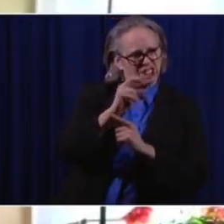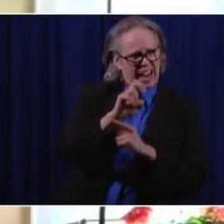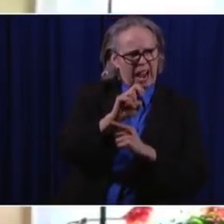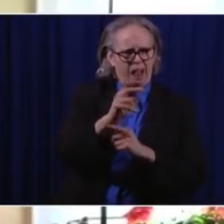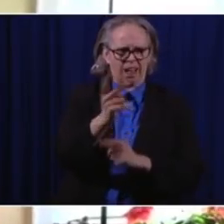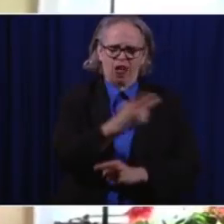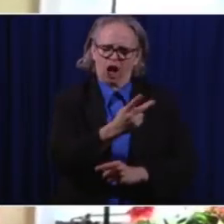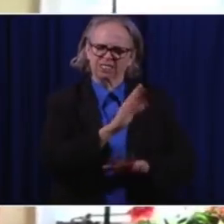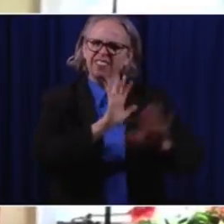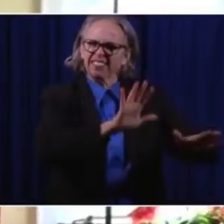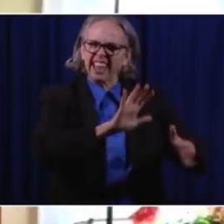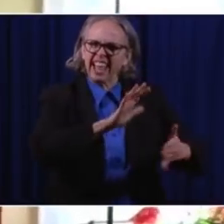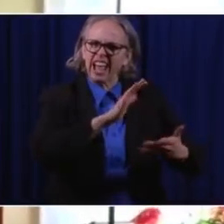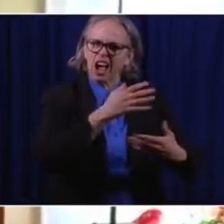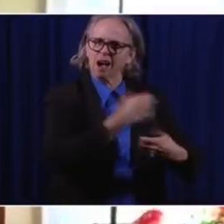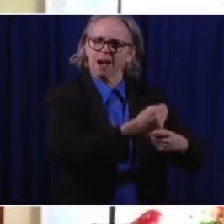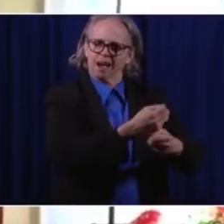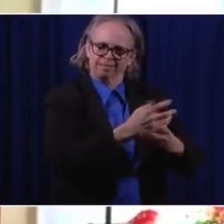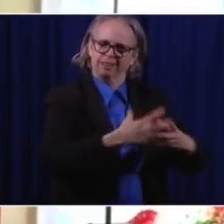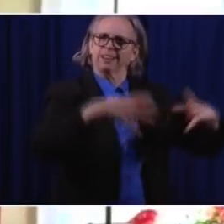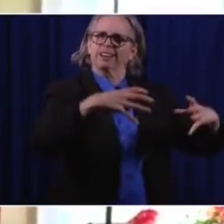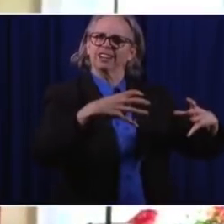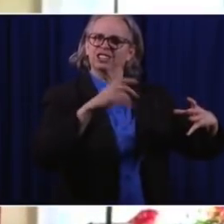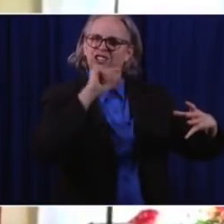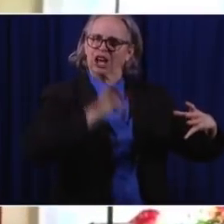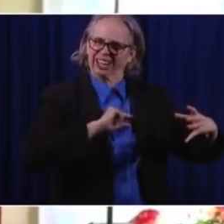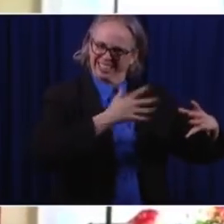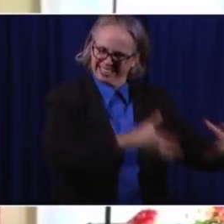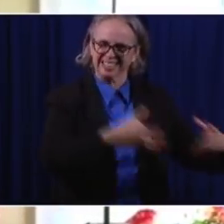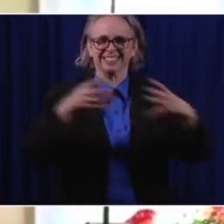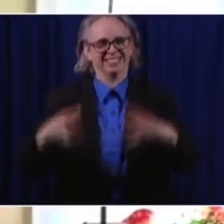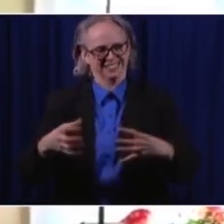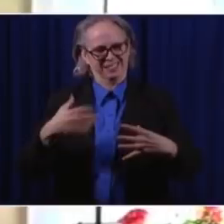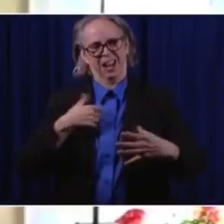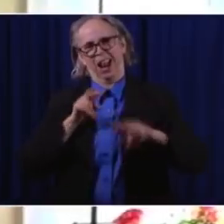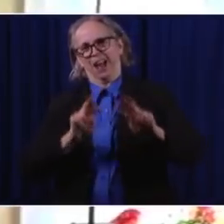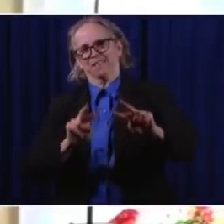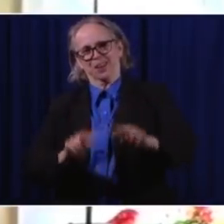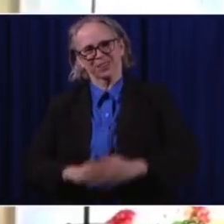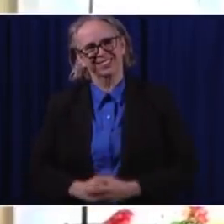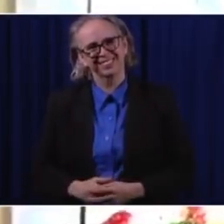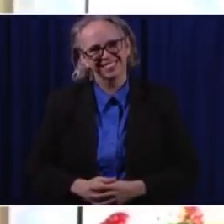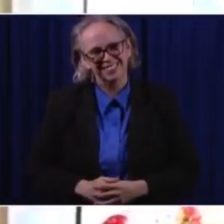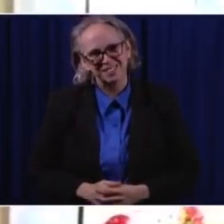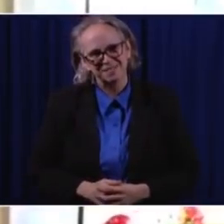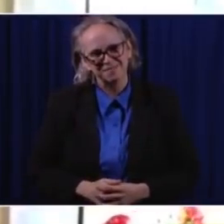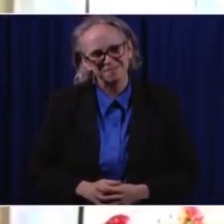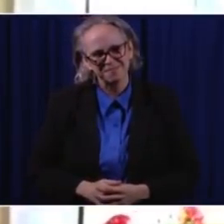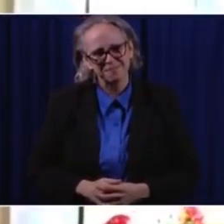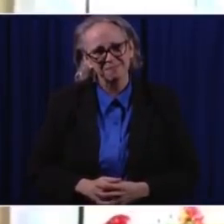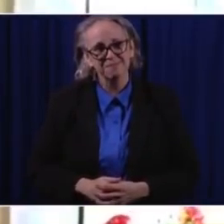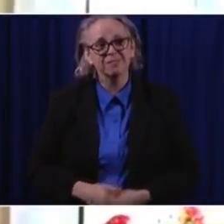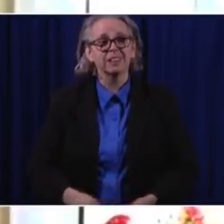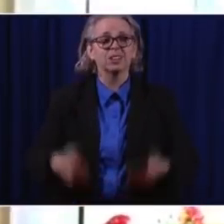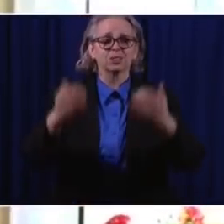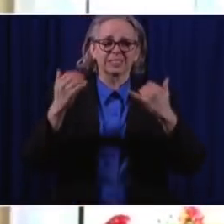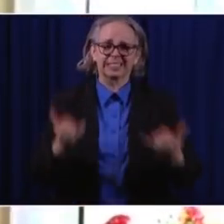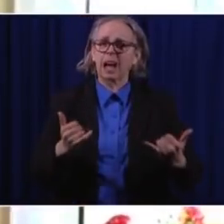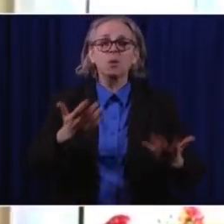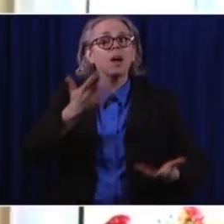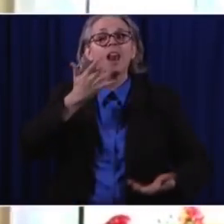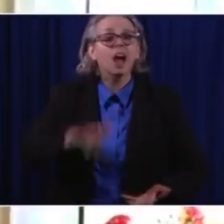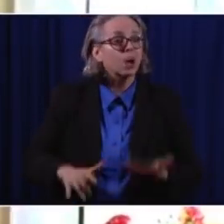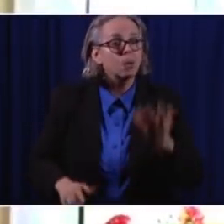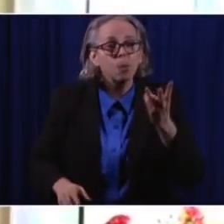Well, we have a real treat today. And that is Clark Kellogg was